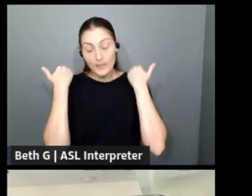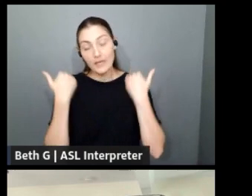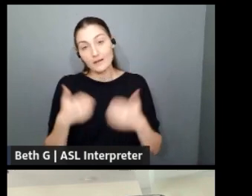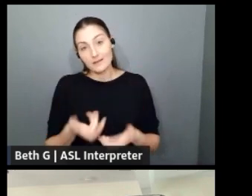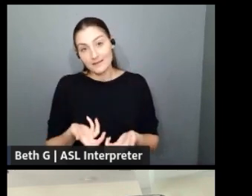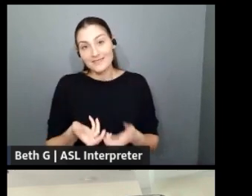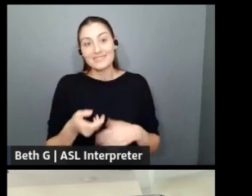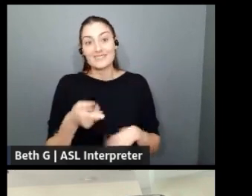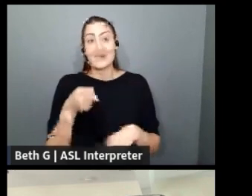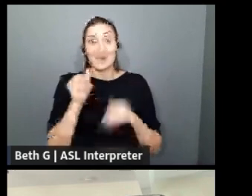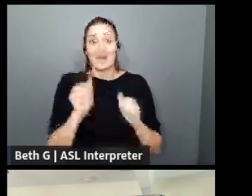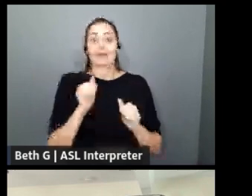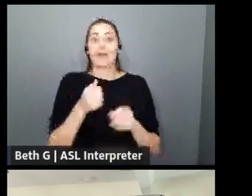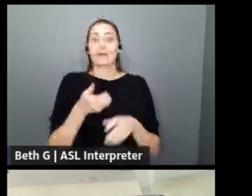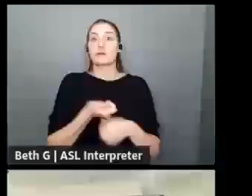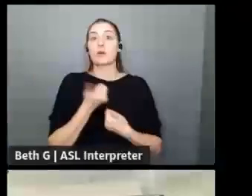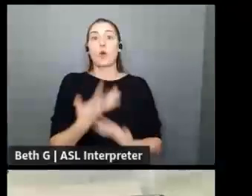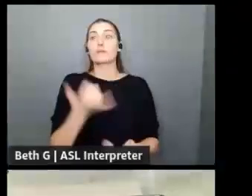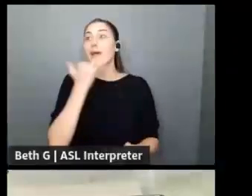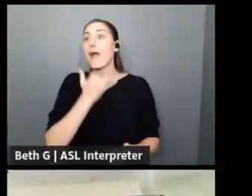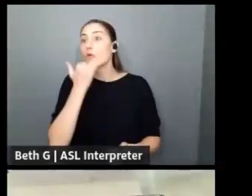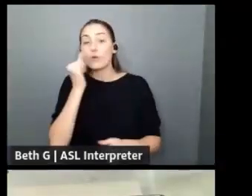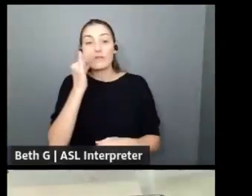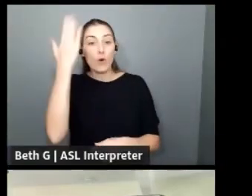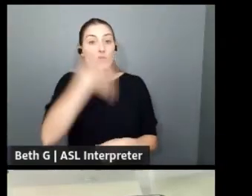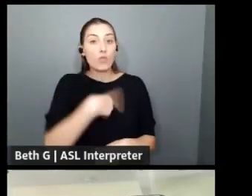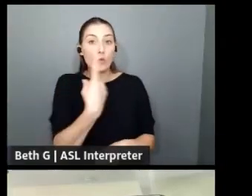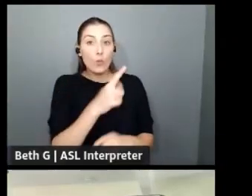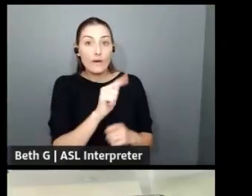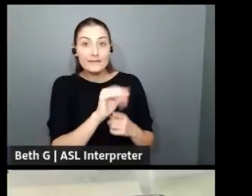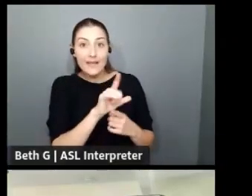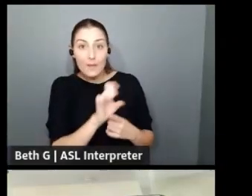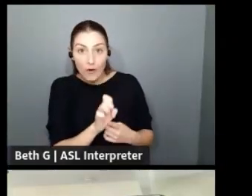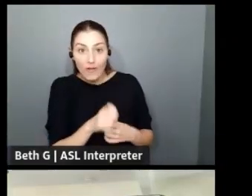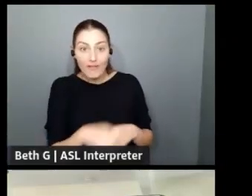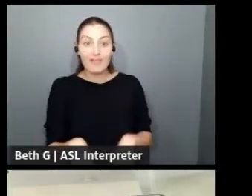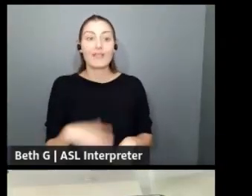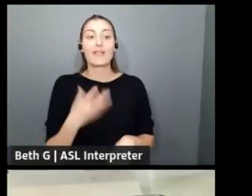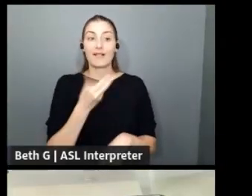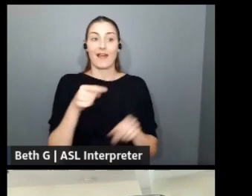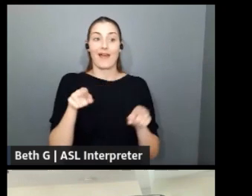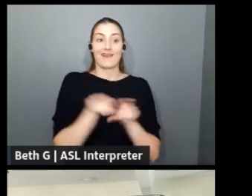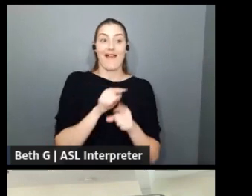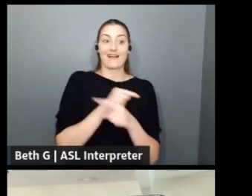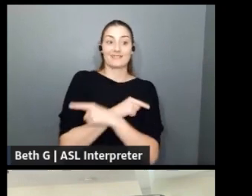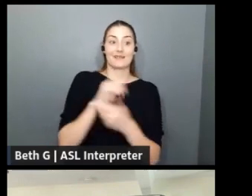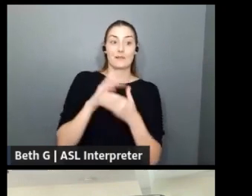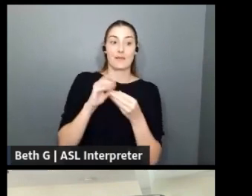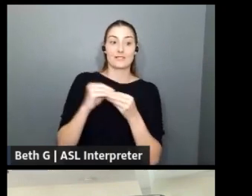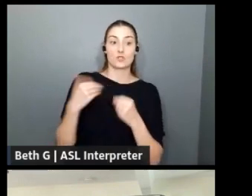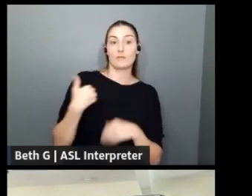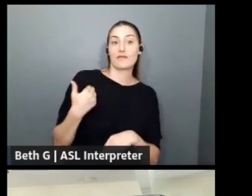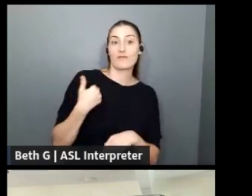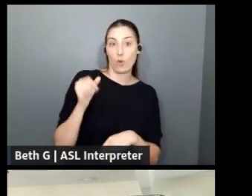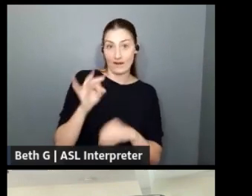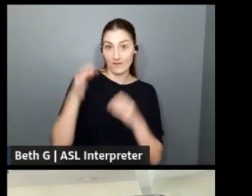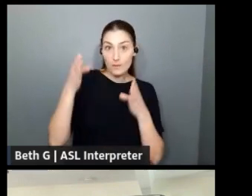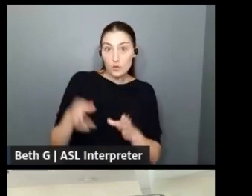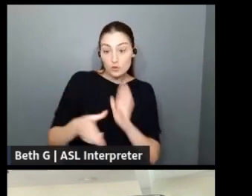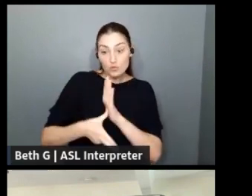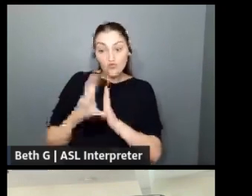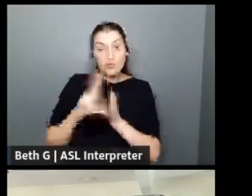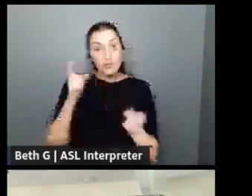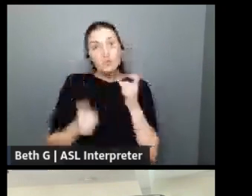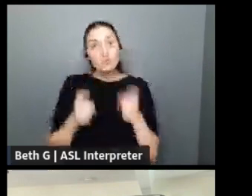prone that could be if we miss one of the tables, as well as Parijat mentioned before, if someone were to review the changes in our